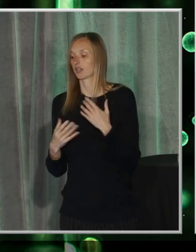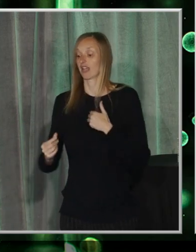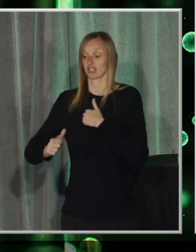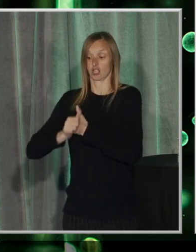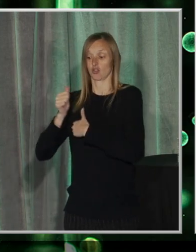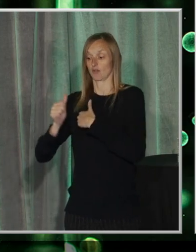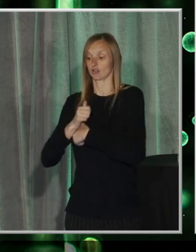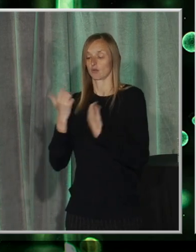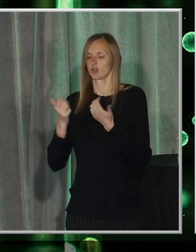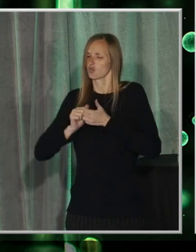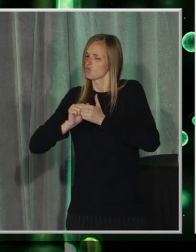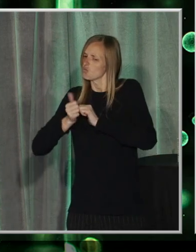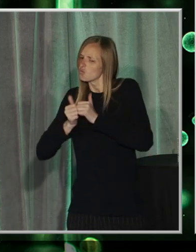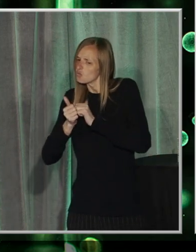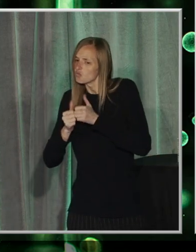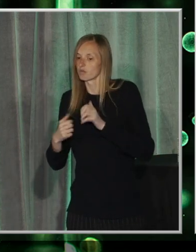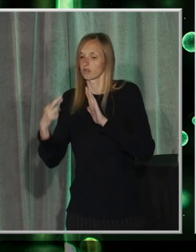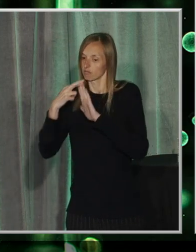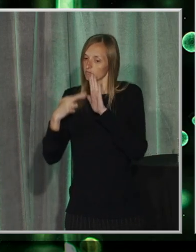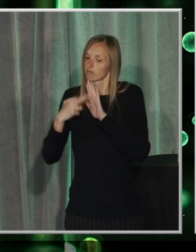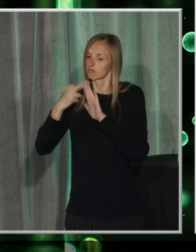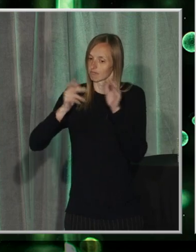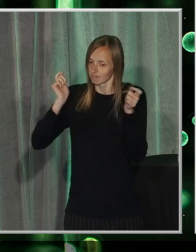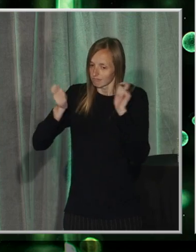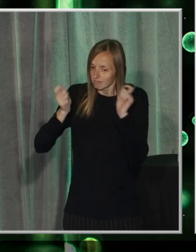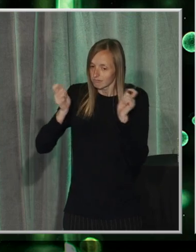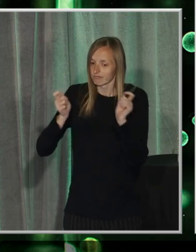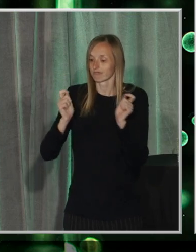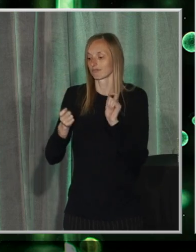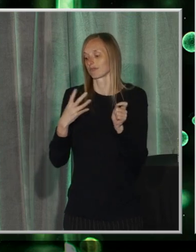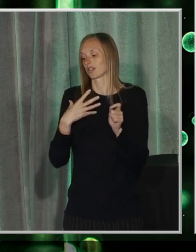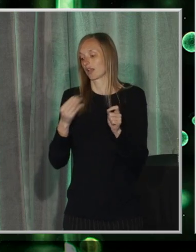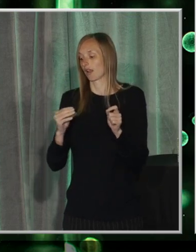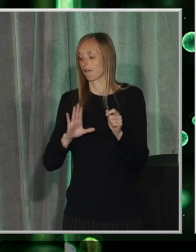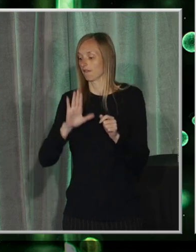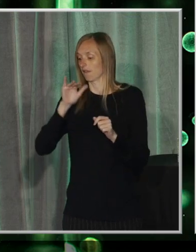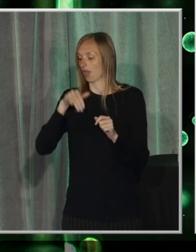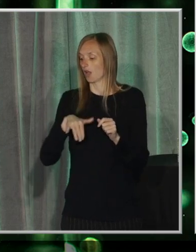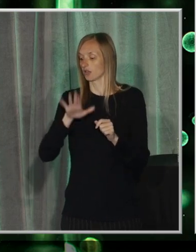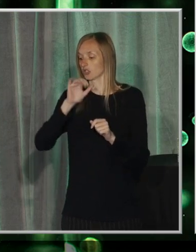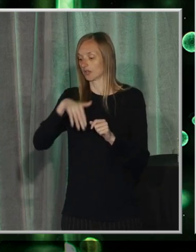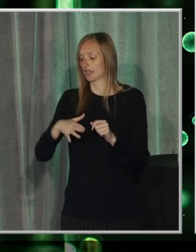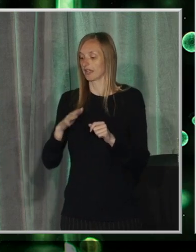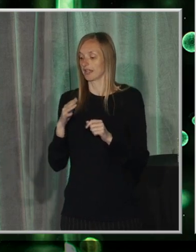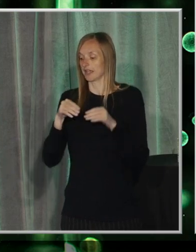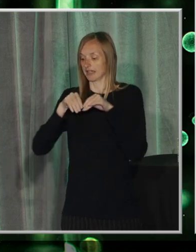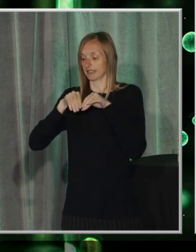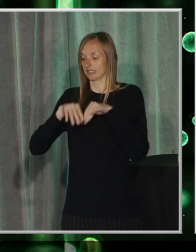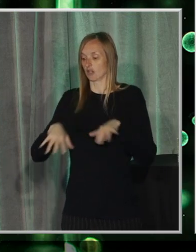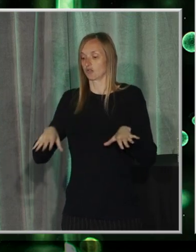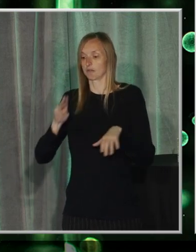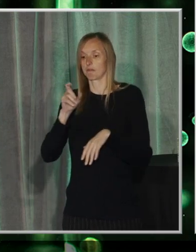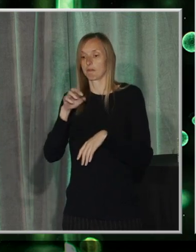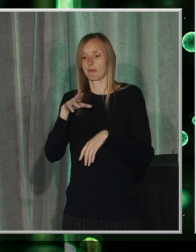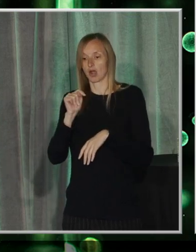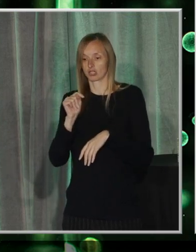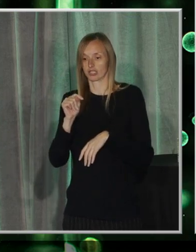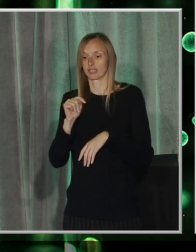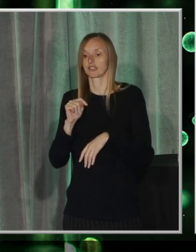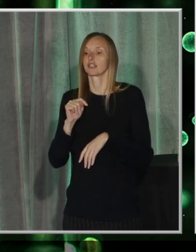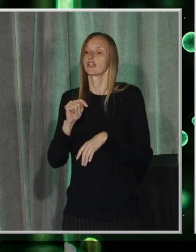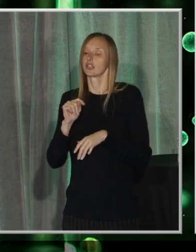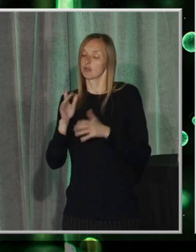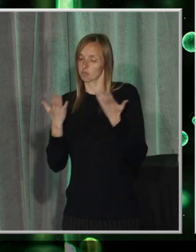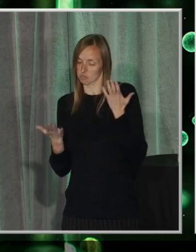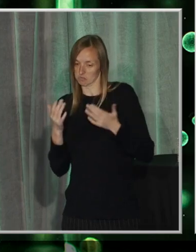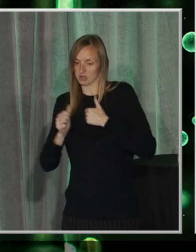stiff competition, regulatory adjustment, and fluctuation in downstream market conditions that may pose a threat